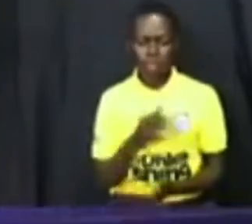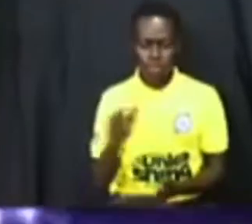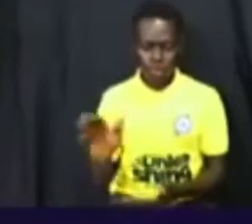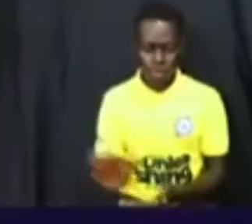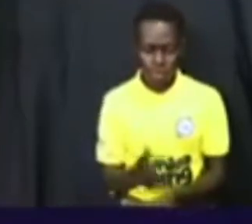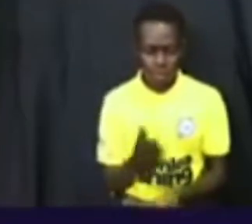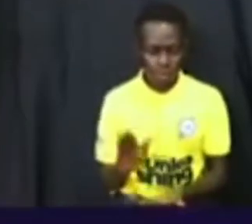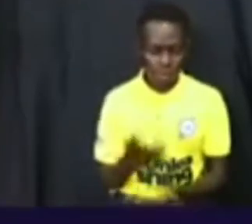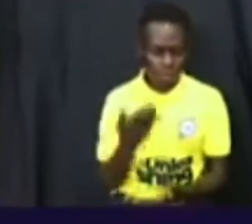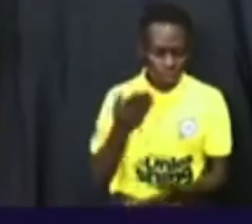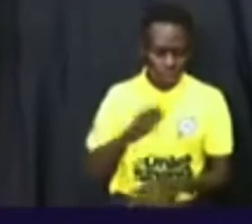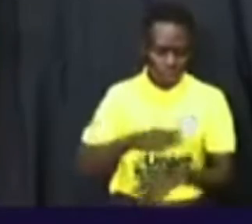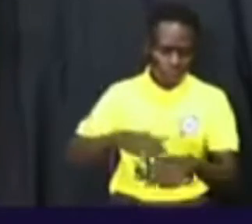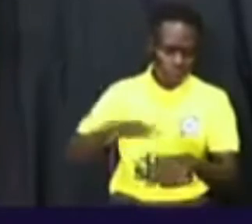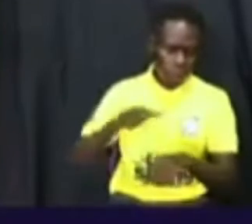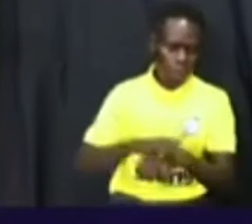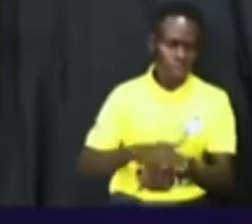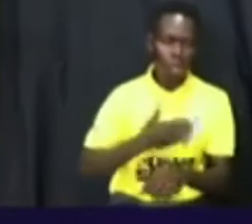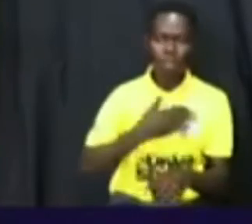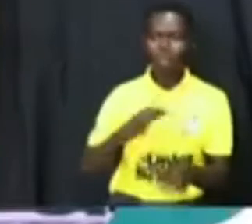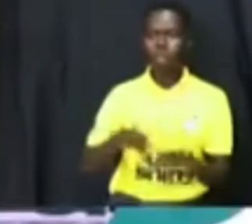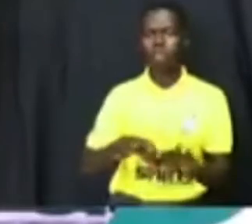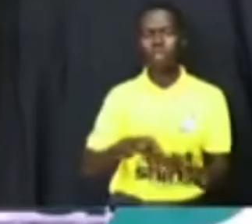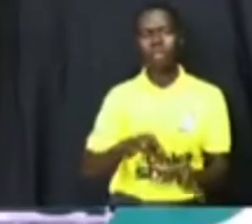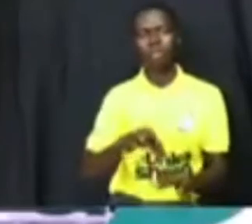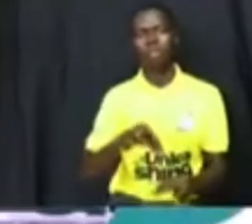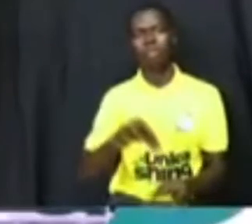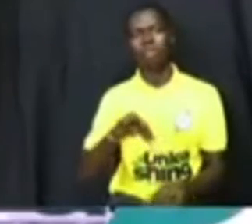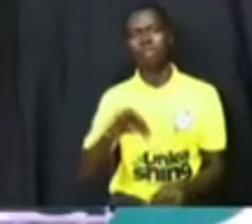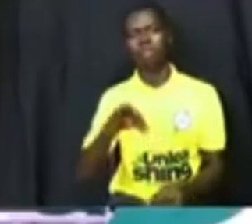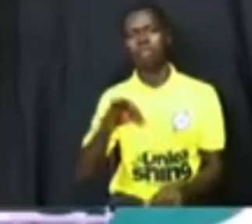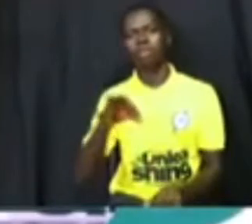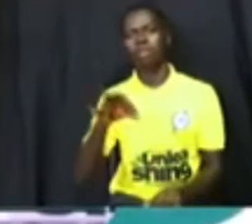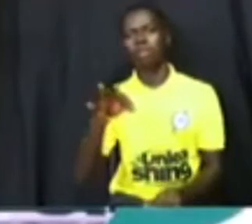Sweep over my